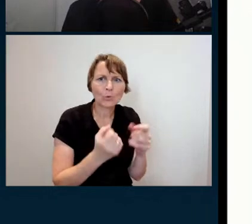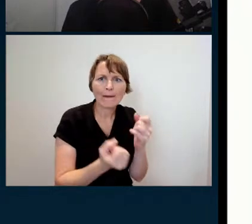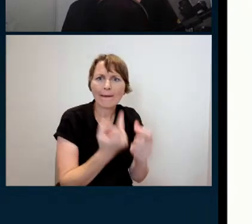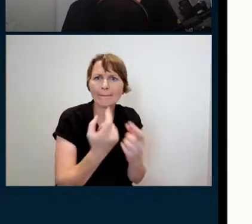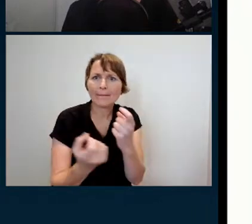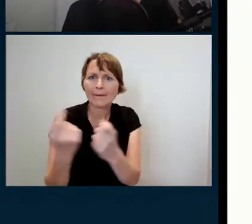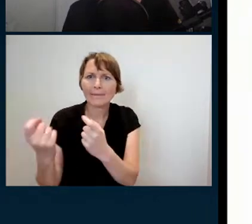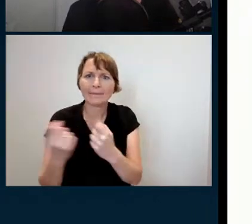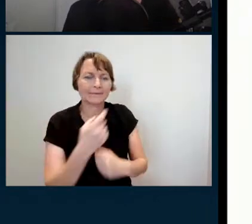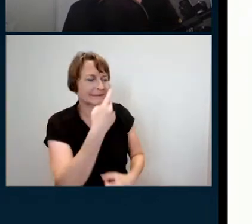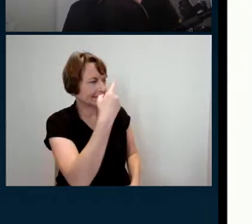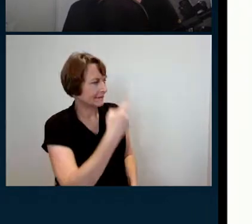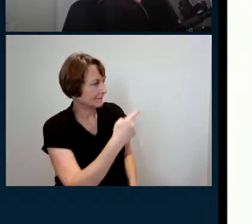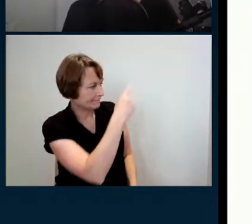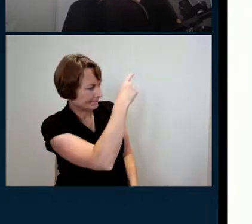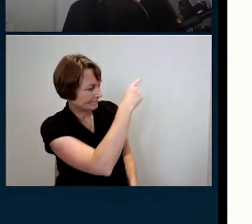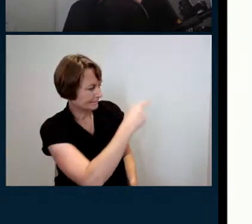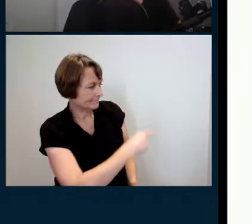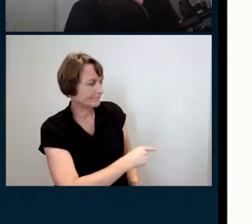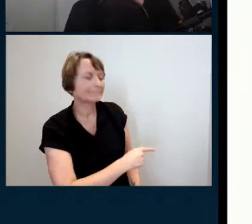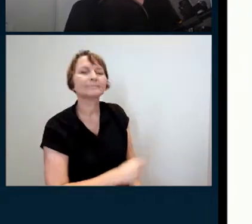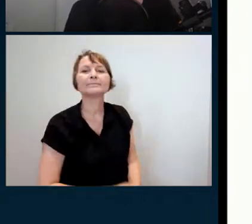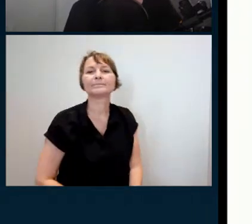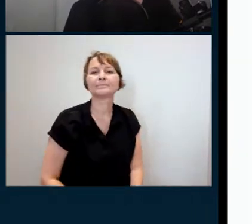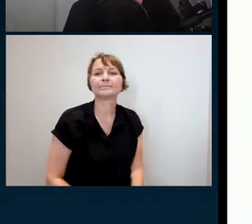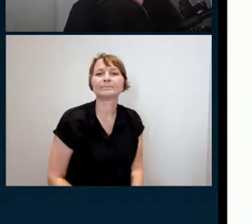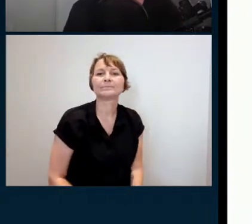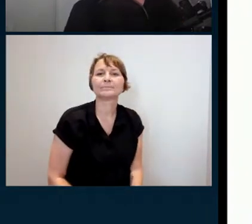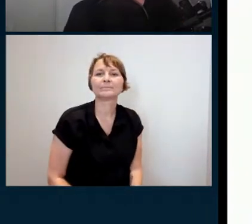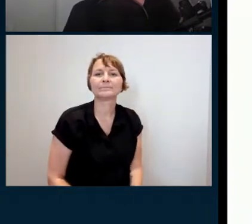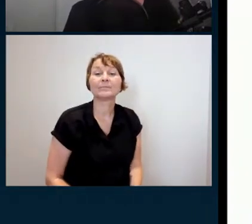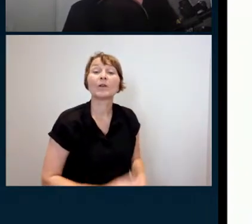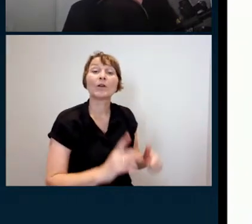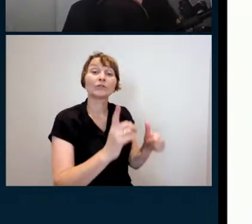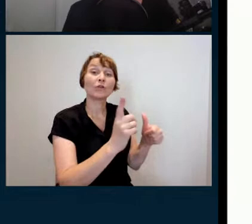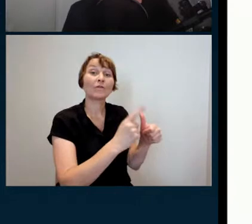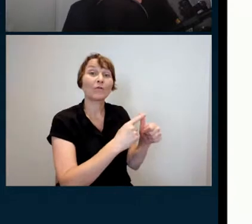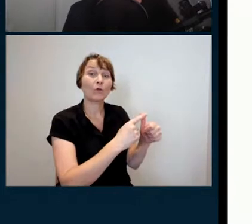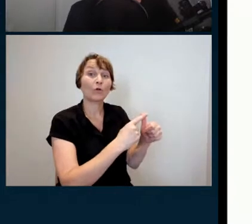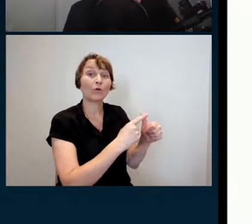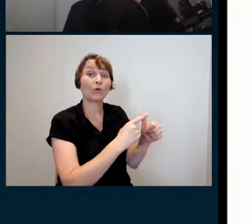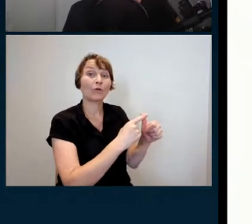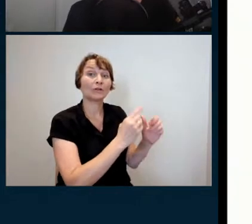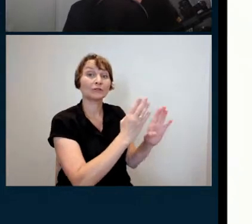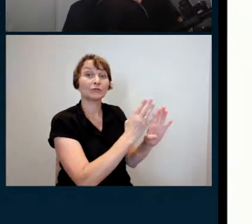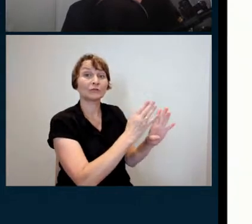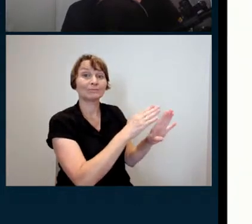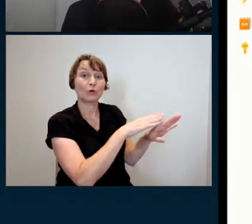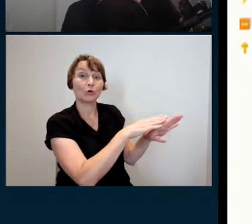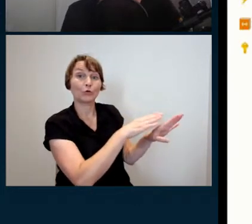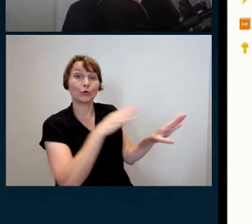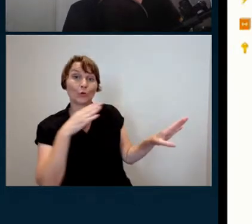first resource queue. The other one we will not use because the storage account does not work with dependencies.